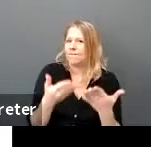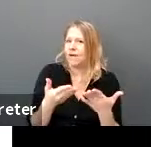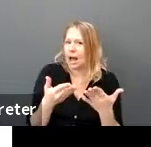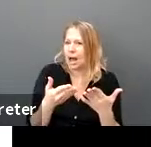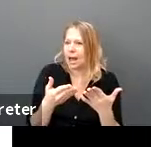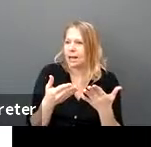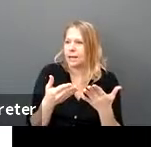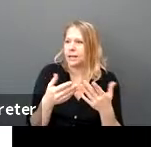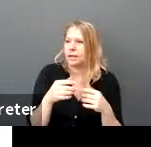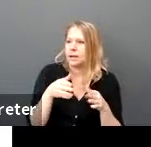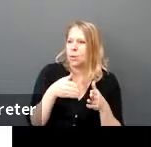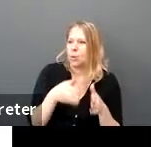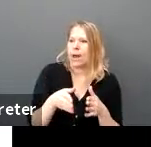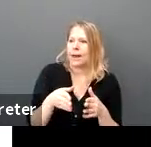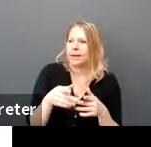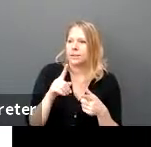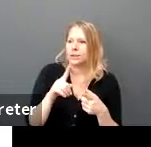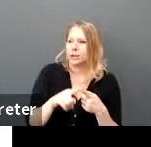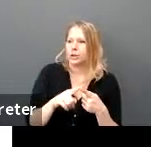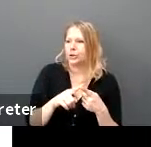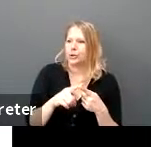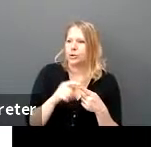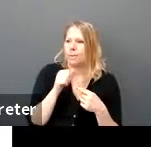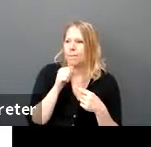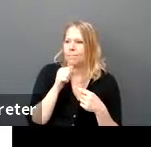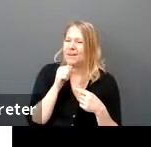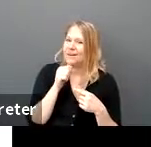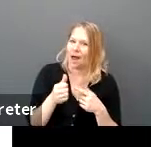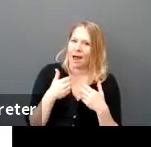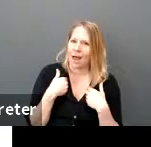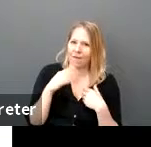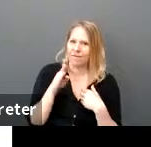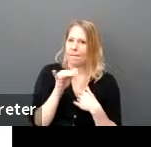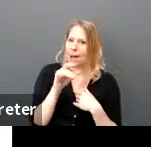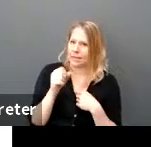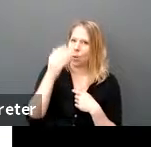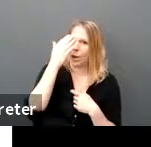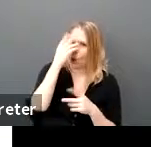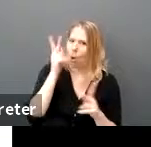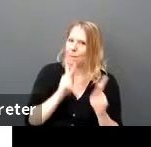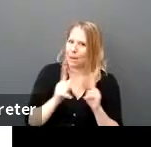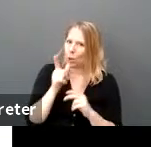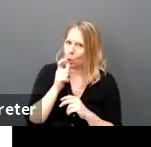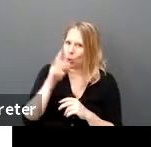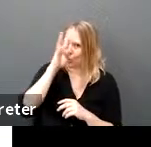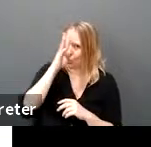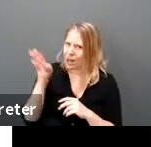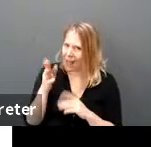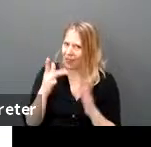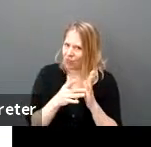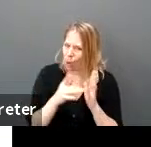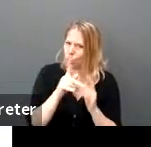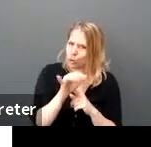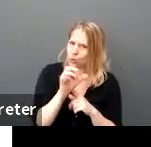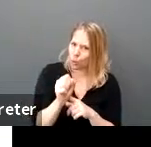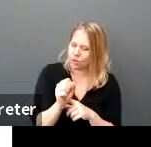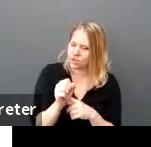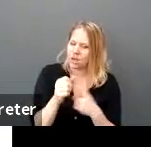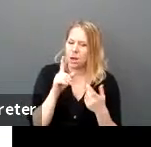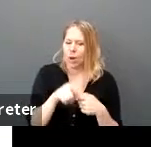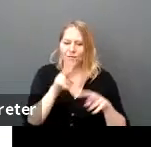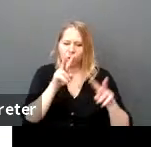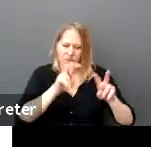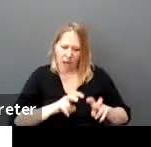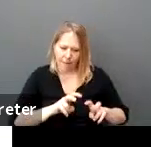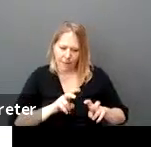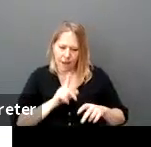be least biased. We know that because persons have bias who are creating those tools, that we want to be able to examine those pieces to